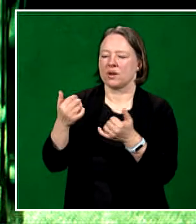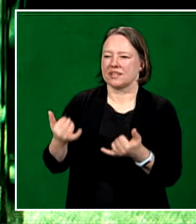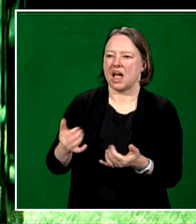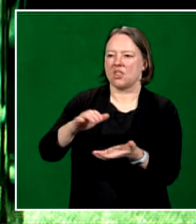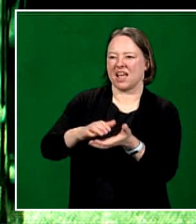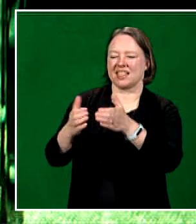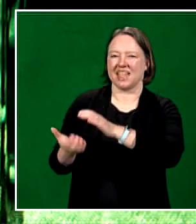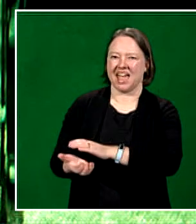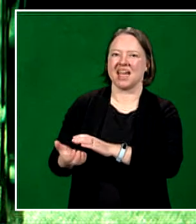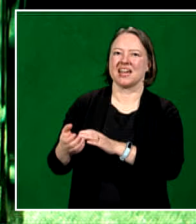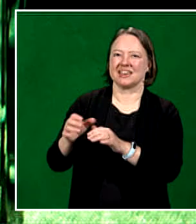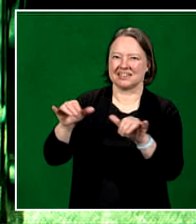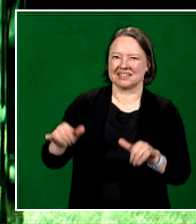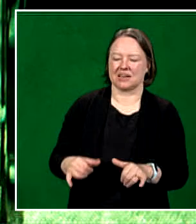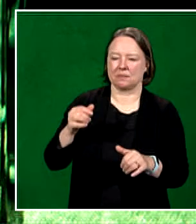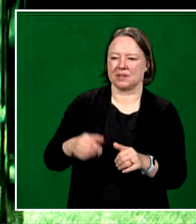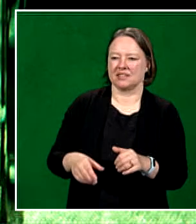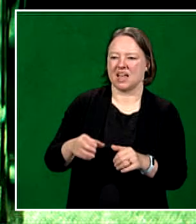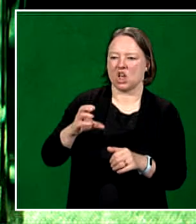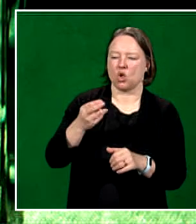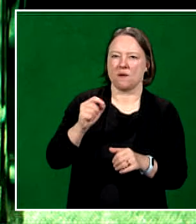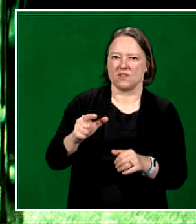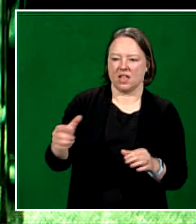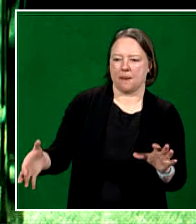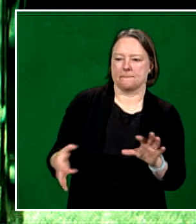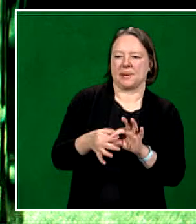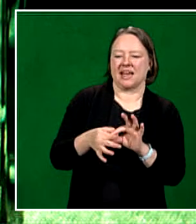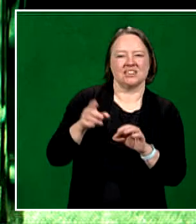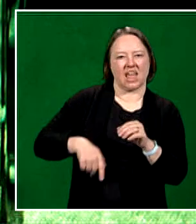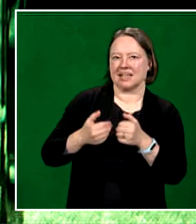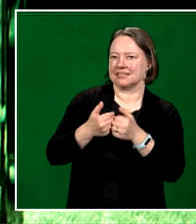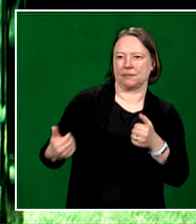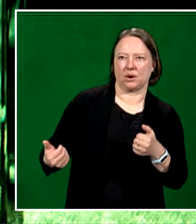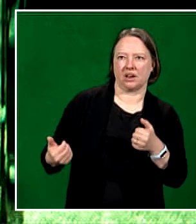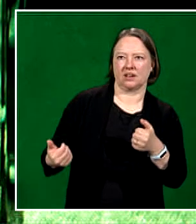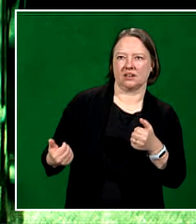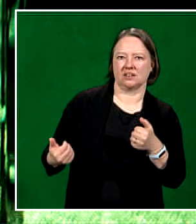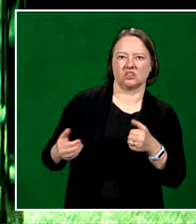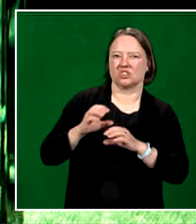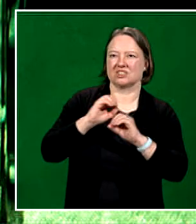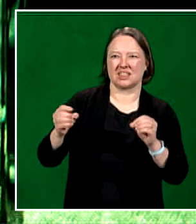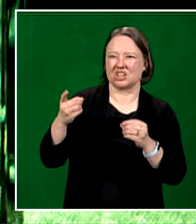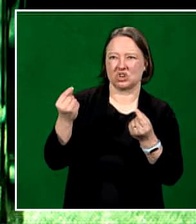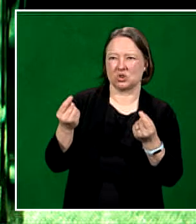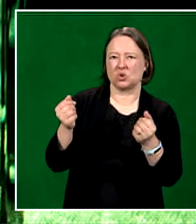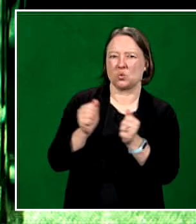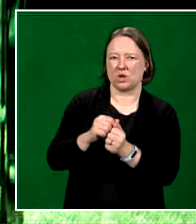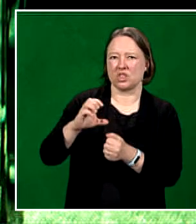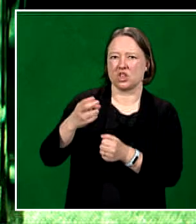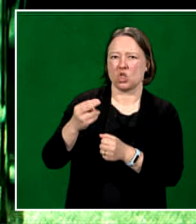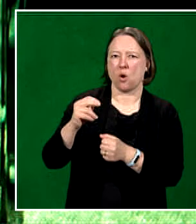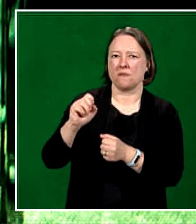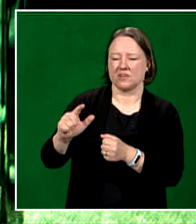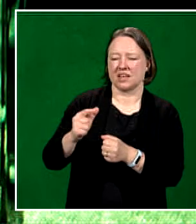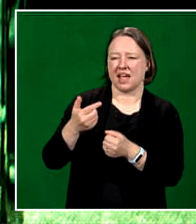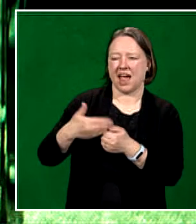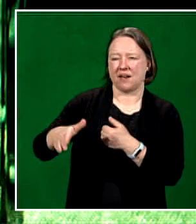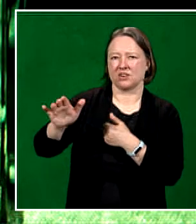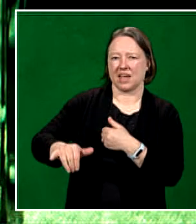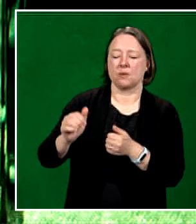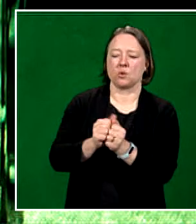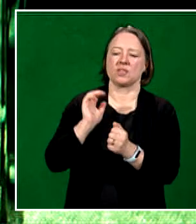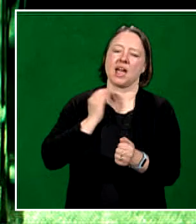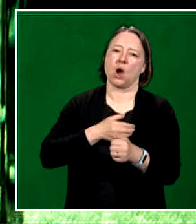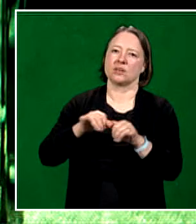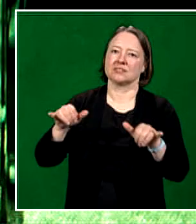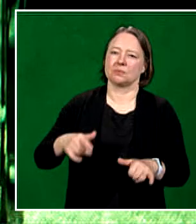is that it binds the chlorophyll and it actually can't separate from the chlorophyll. So there isn't really anything you can do with the chlorophyll after the fact. But with our system, because